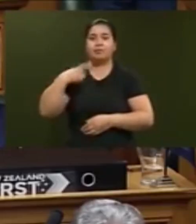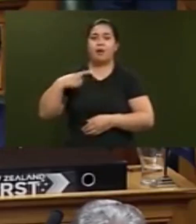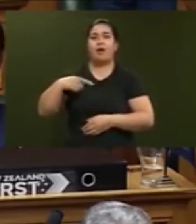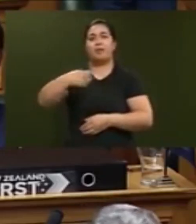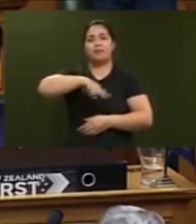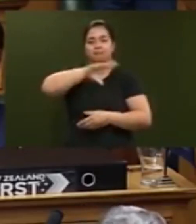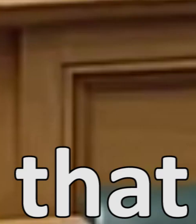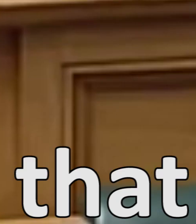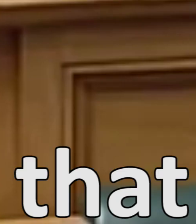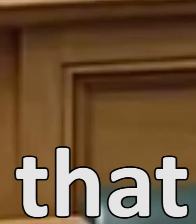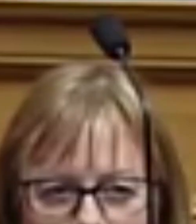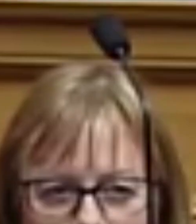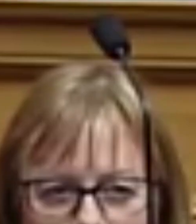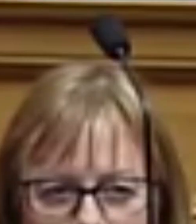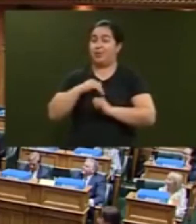you're over there.